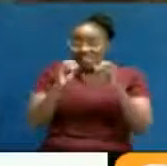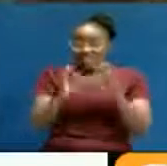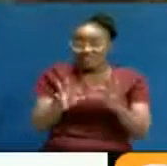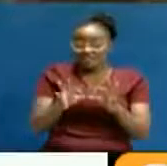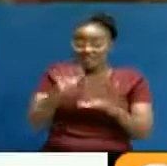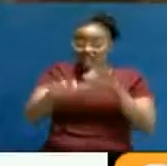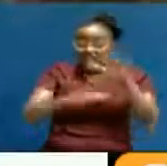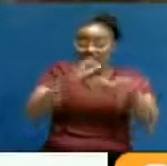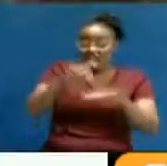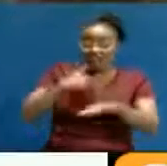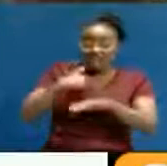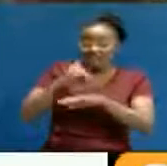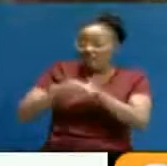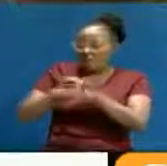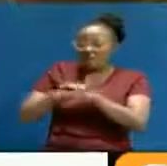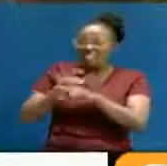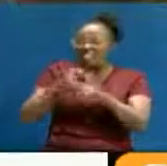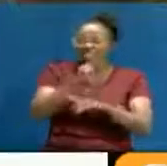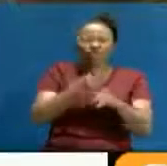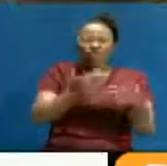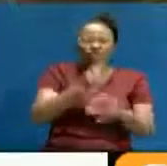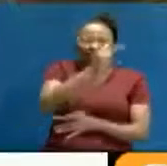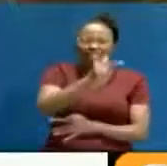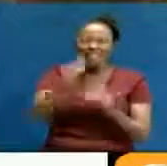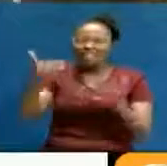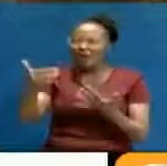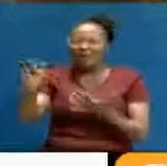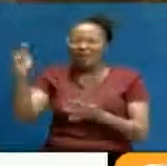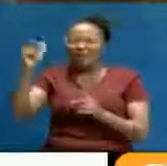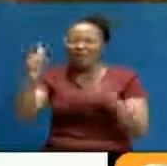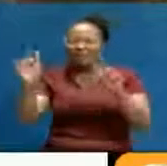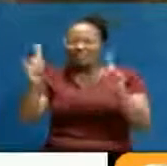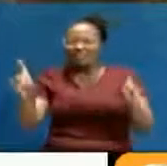ingekuwa wanyama wana uraia, wangekuwa raia wa wapi?